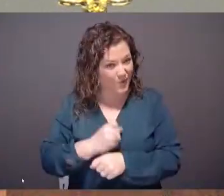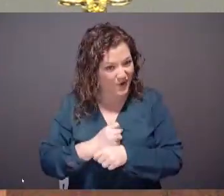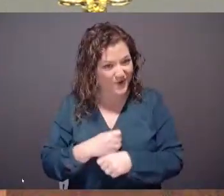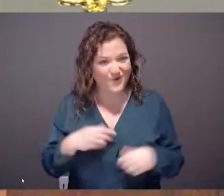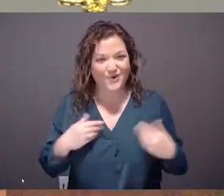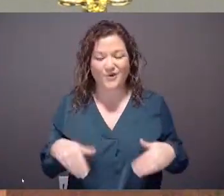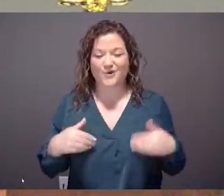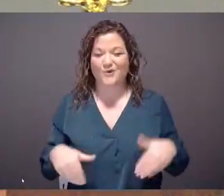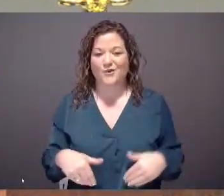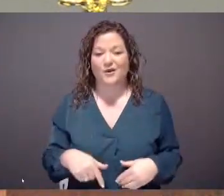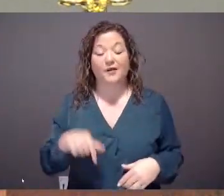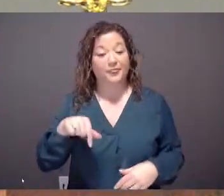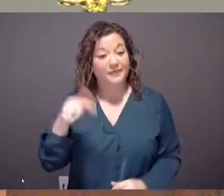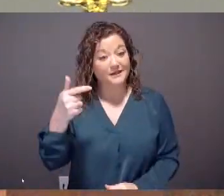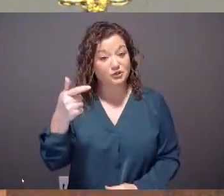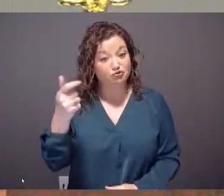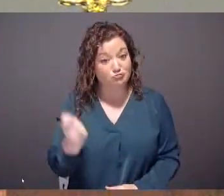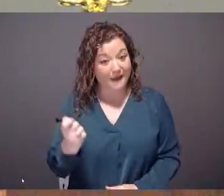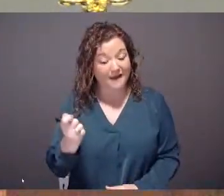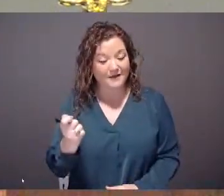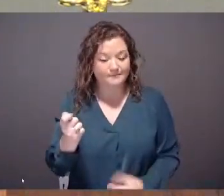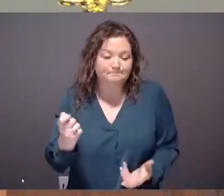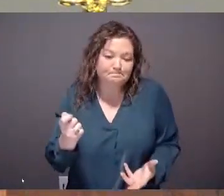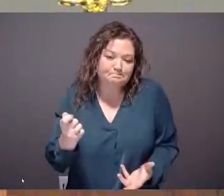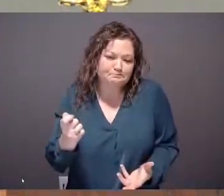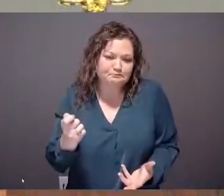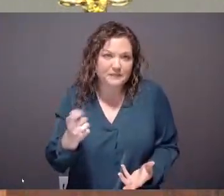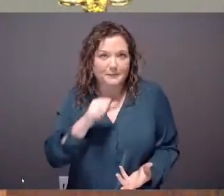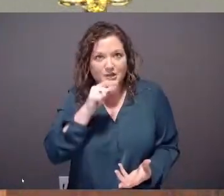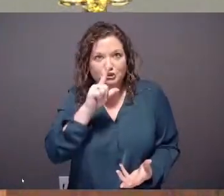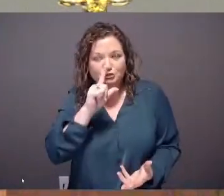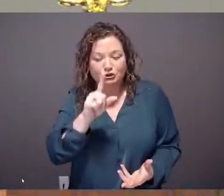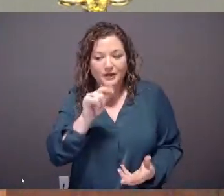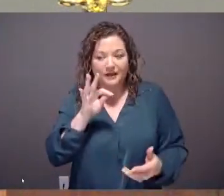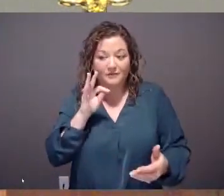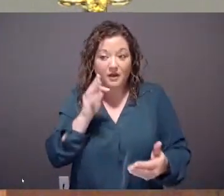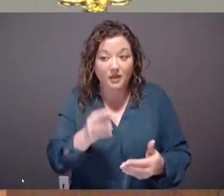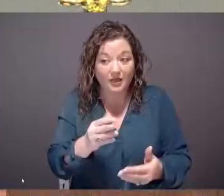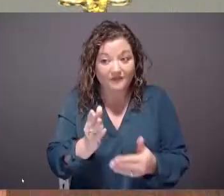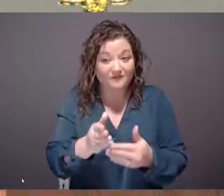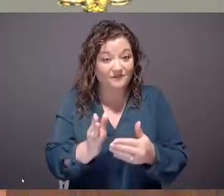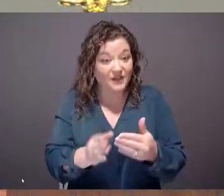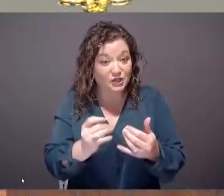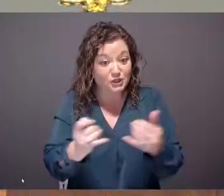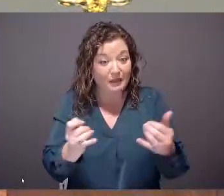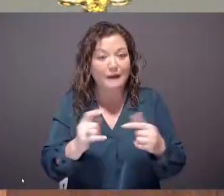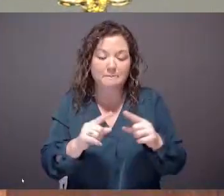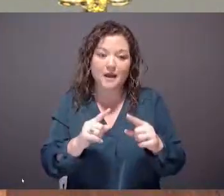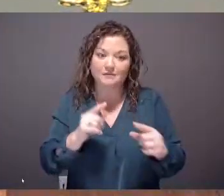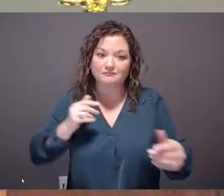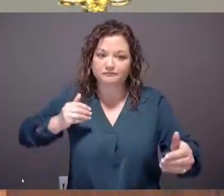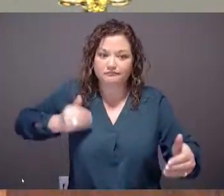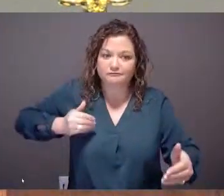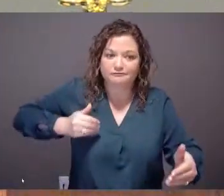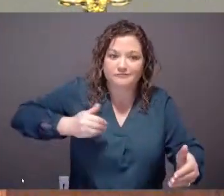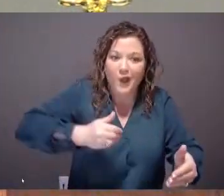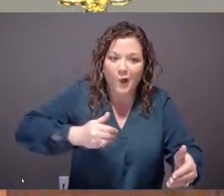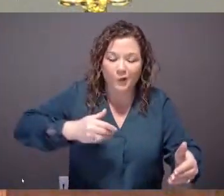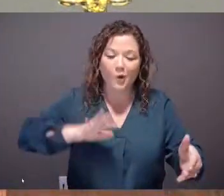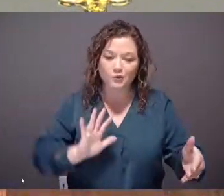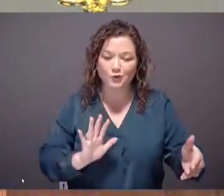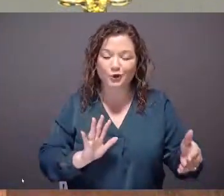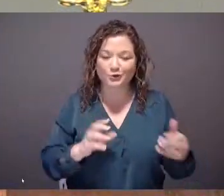grant sort of, I don't know if it gets us over the finish line, but it gets us much closer to the finish line. I appreciate your work on that.